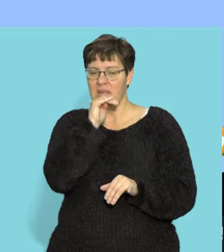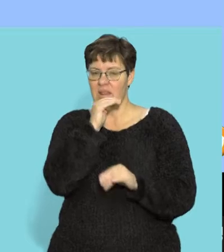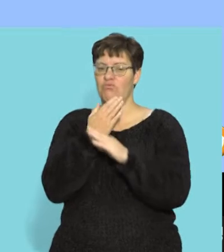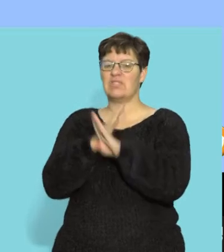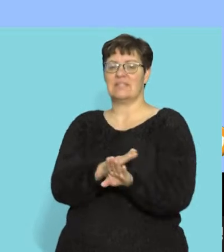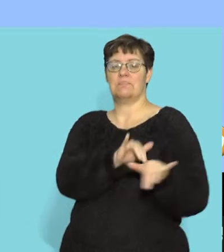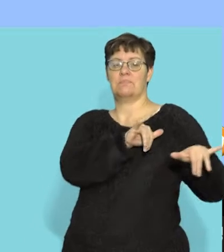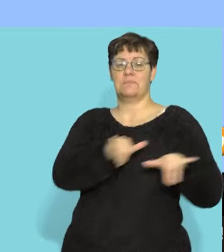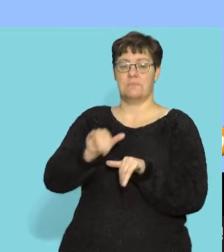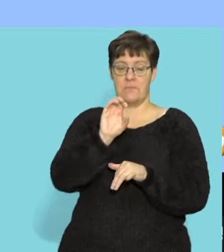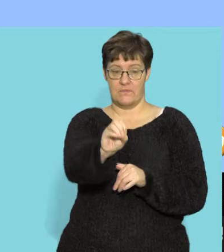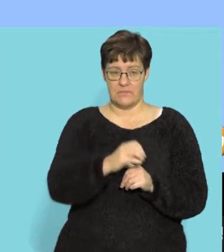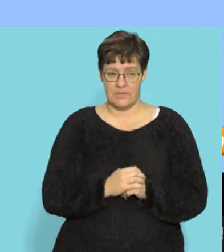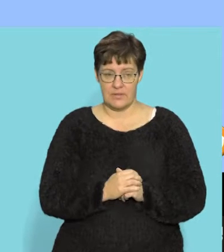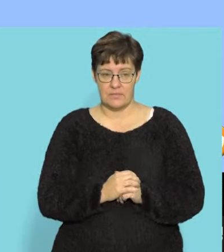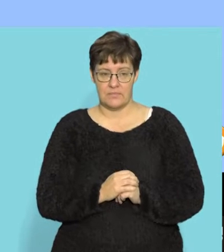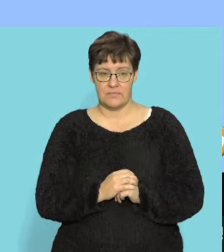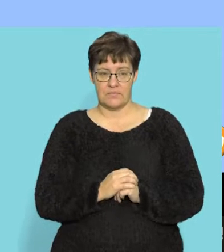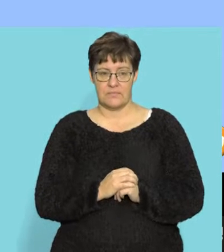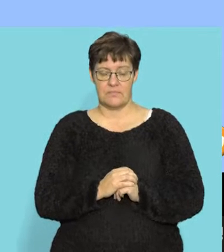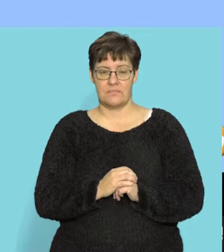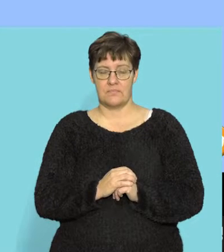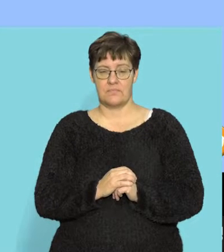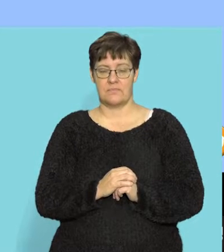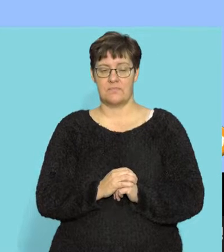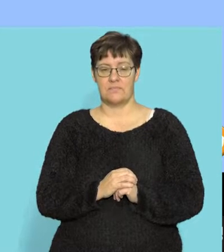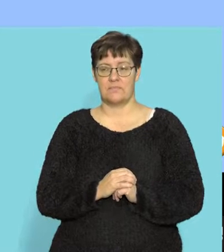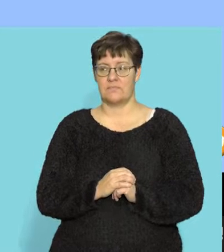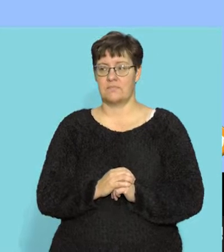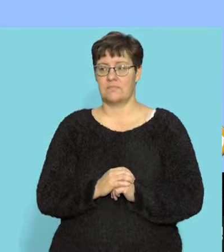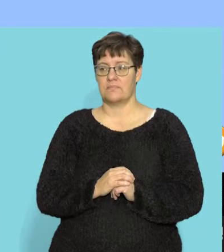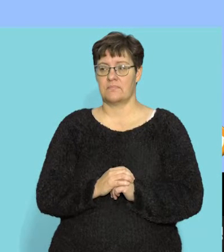the same resistance, all right?